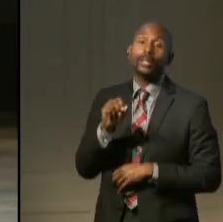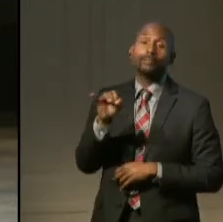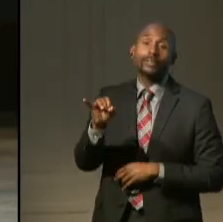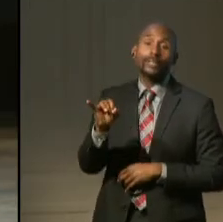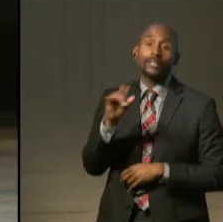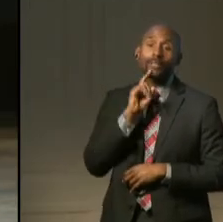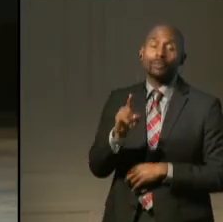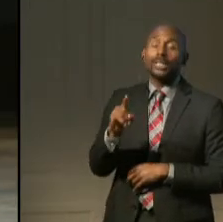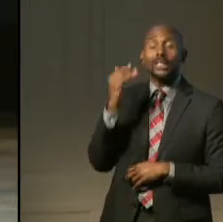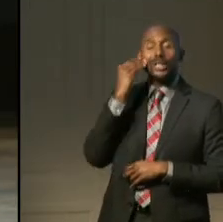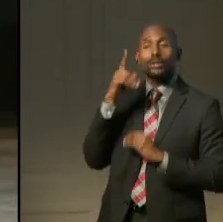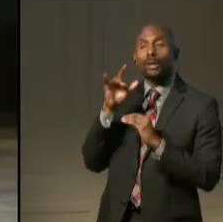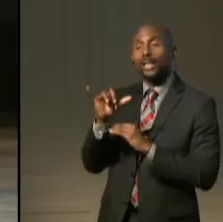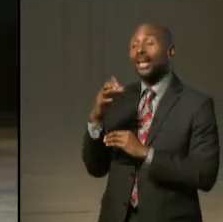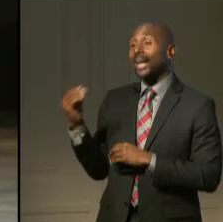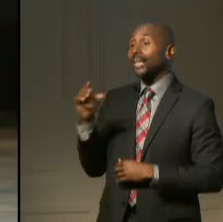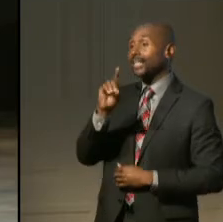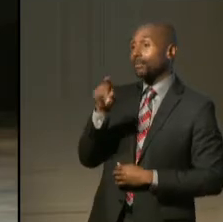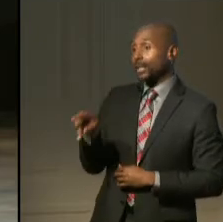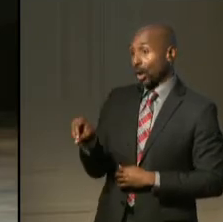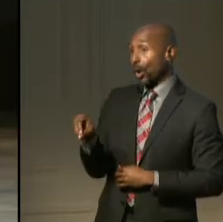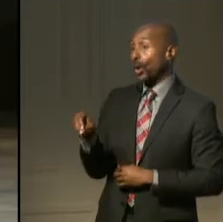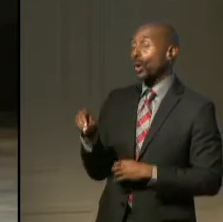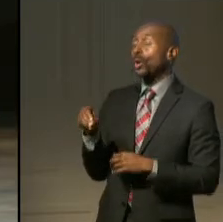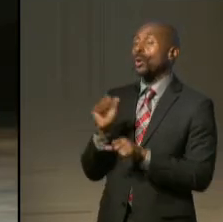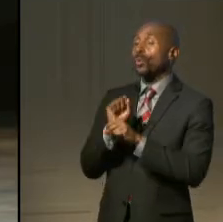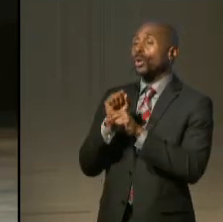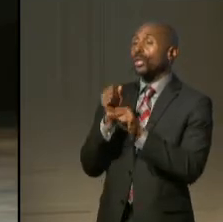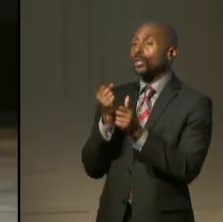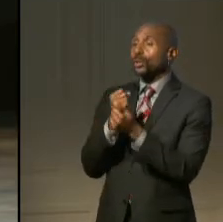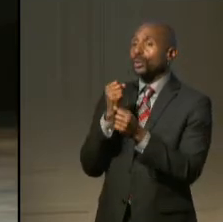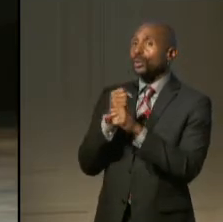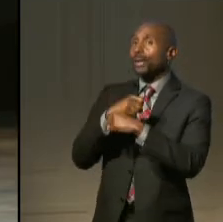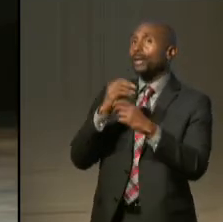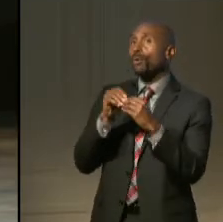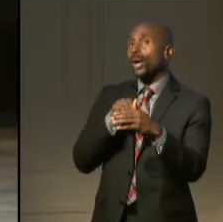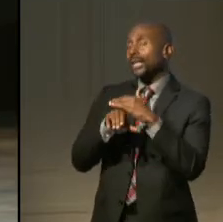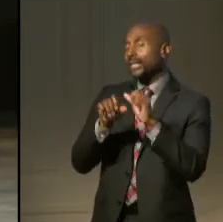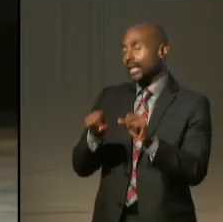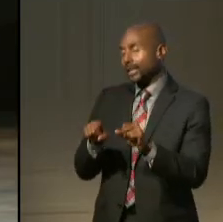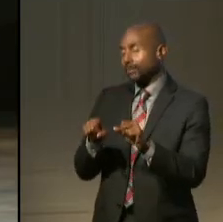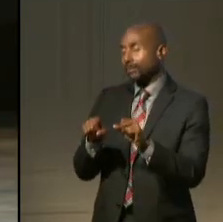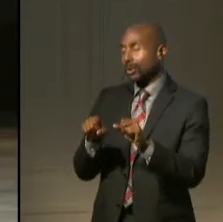DPO is working to make more accessible, the amount of